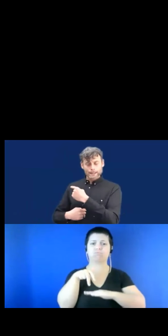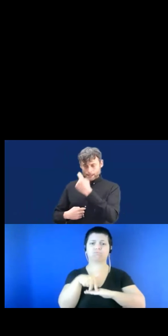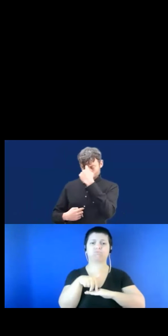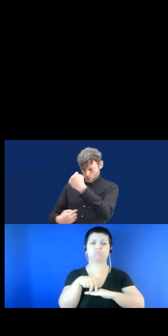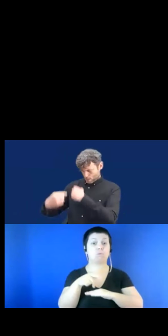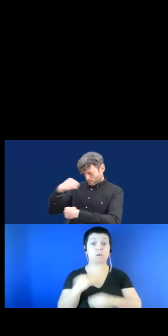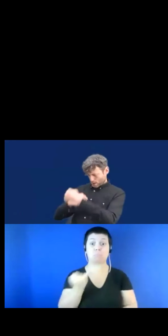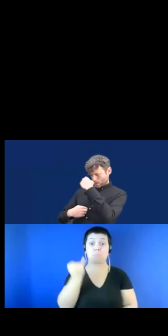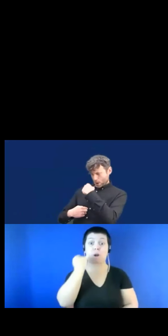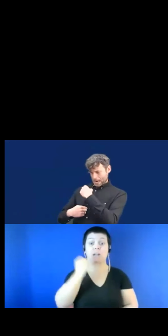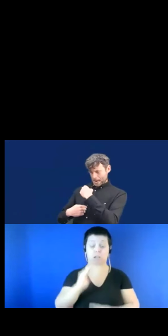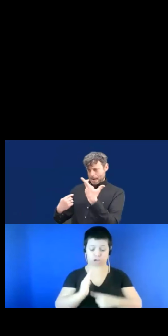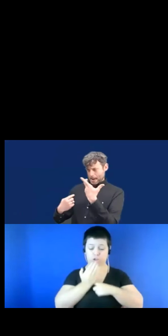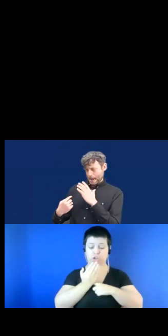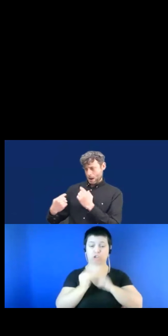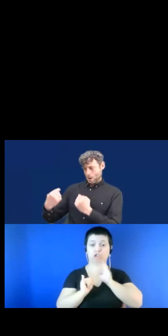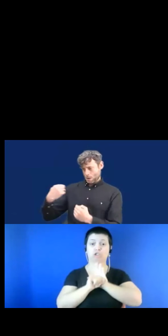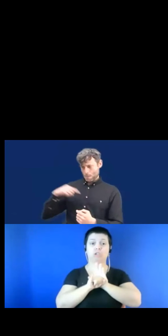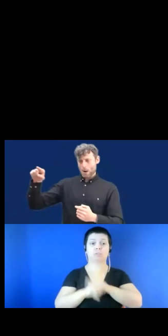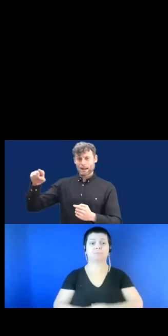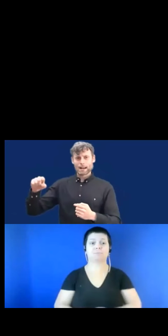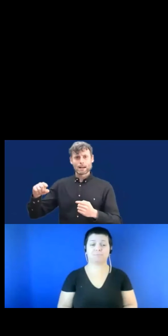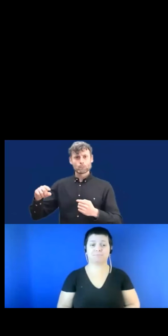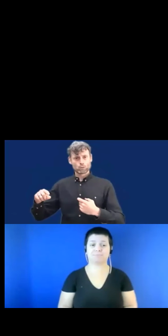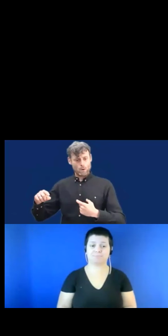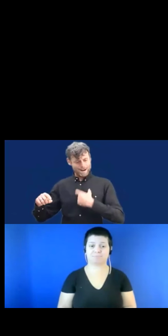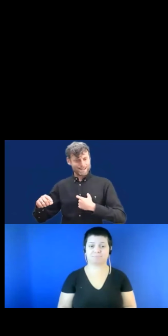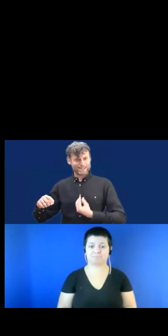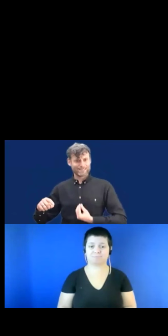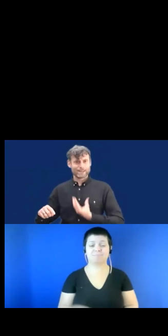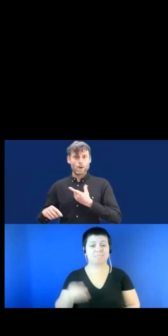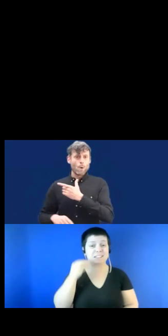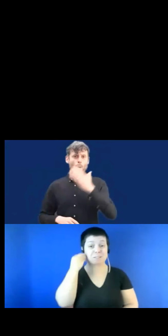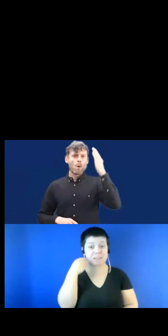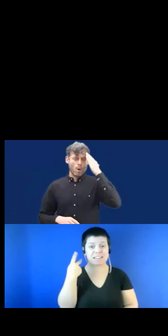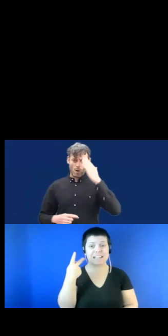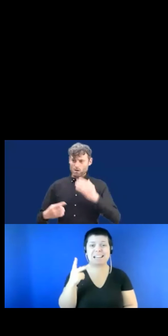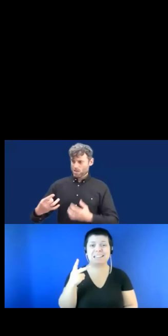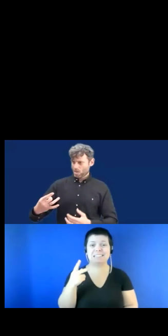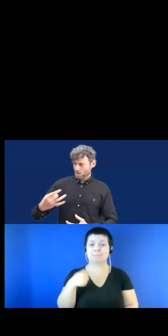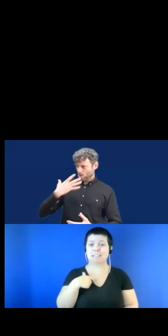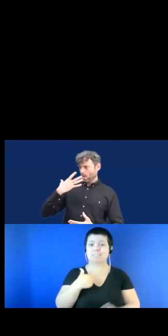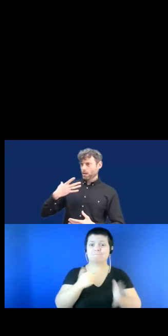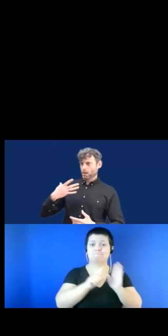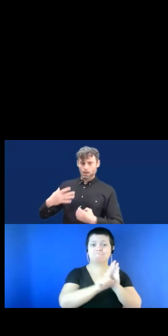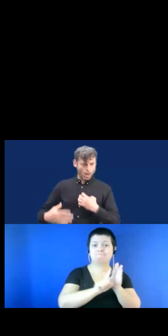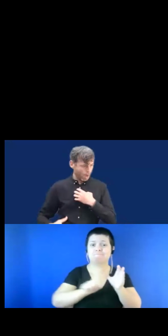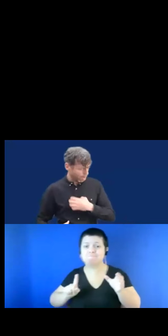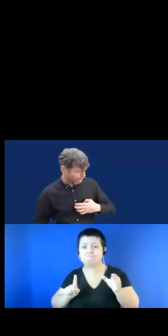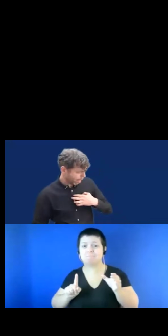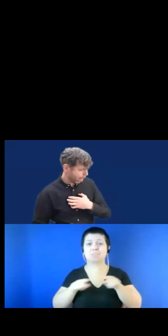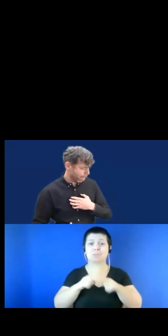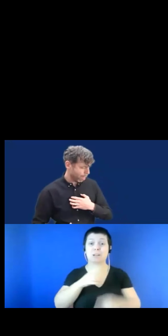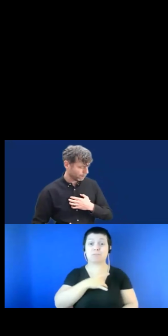identity. Although this experience was one of rejection and fear, János is able to see the value of interacting with